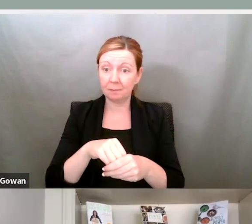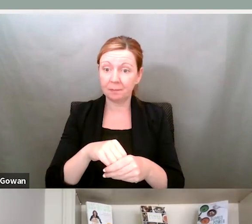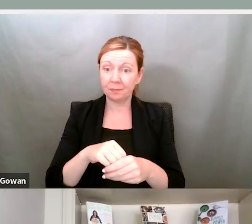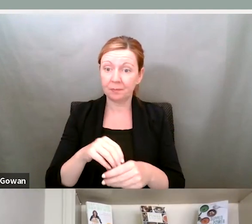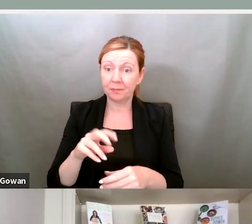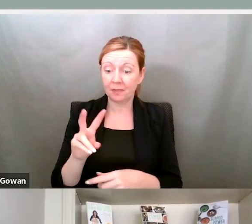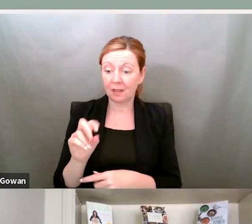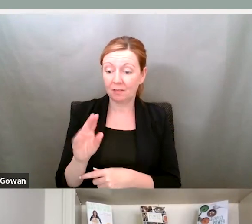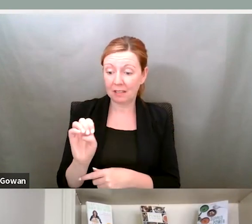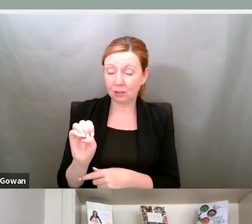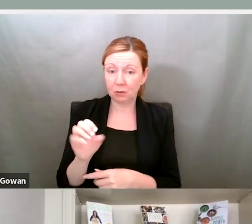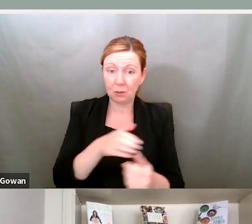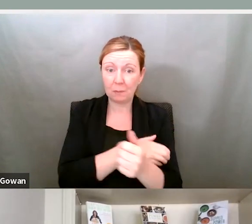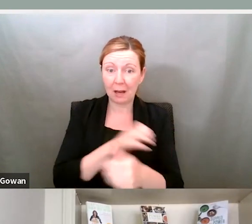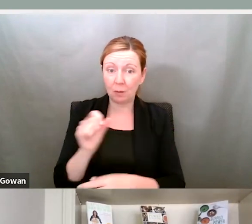Vegetative Power Spice Blend.